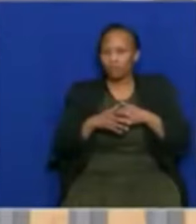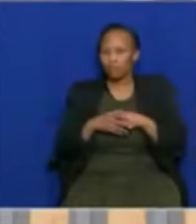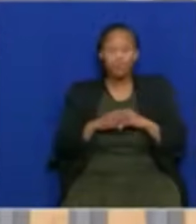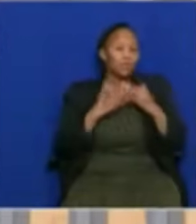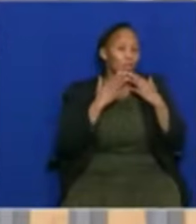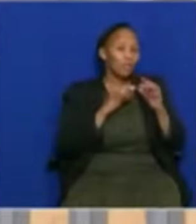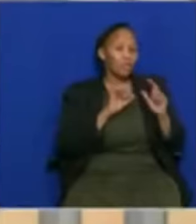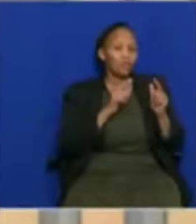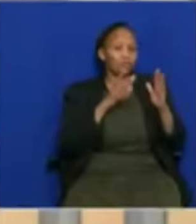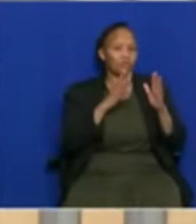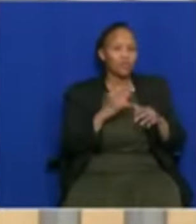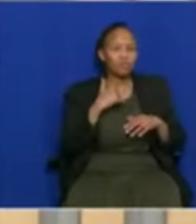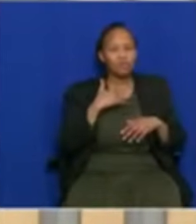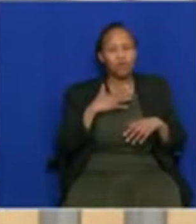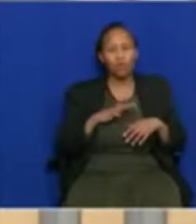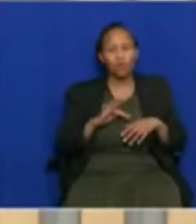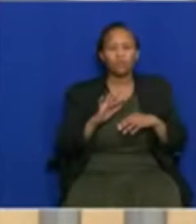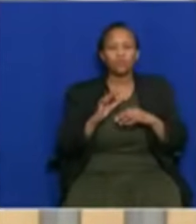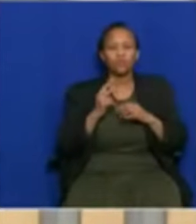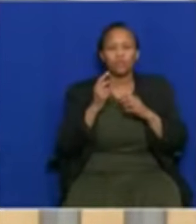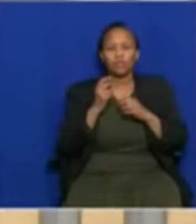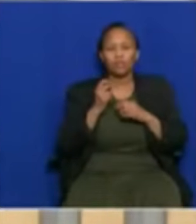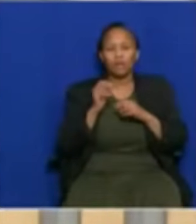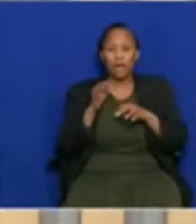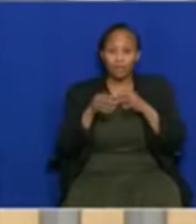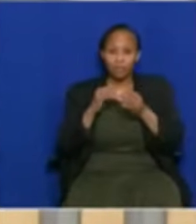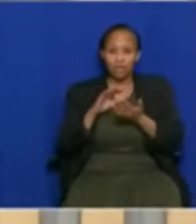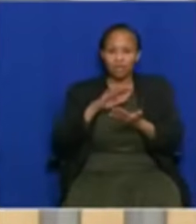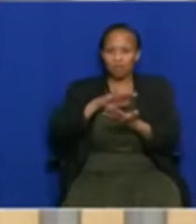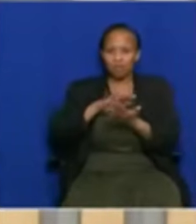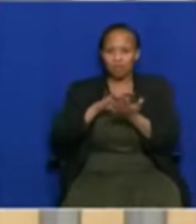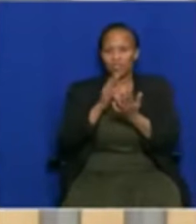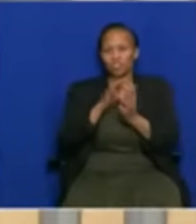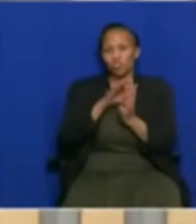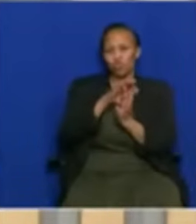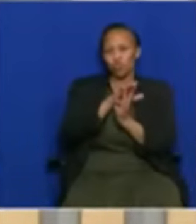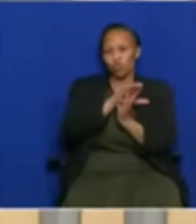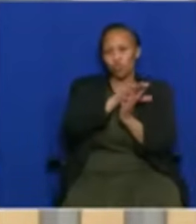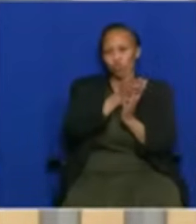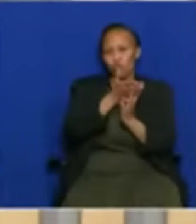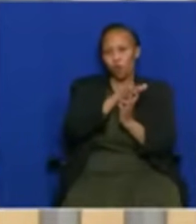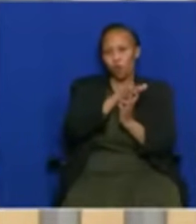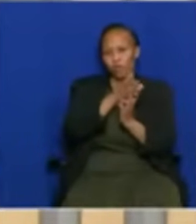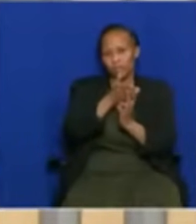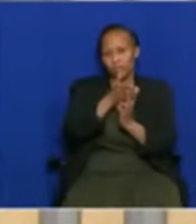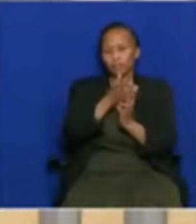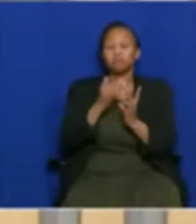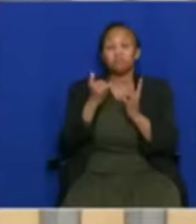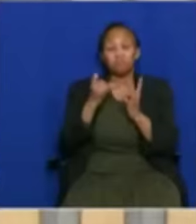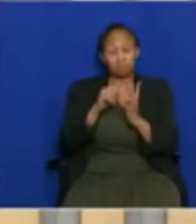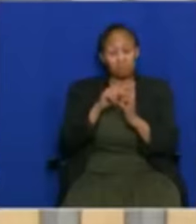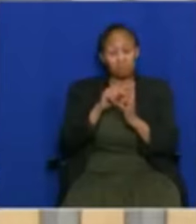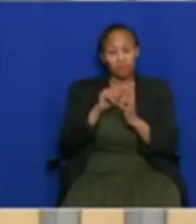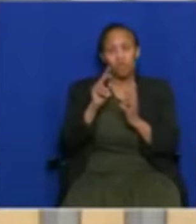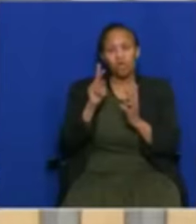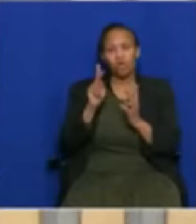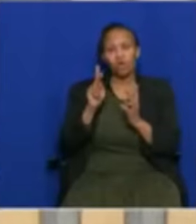twofold. Lieutenant General Kumalo was involved in the